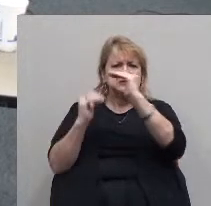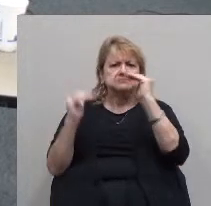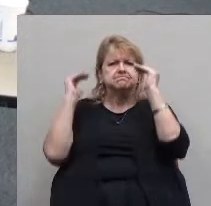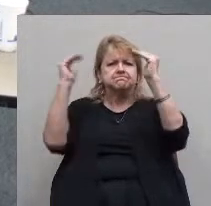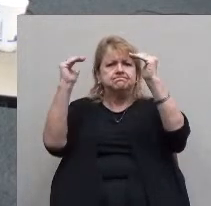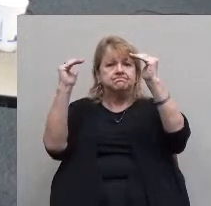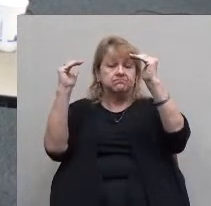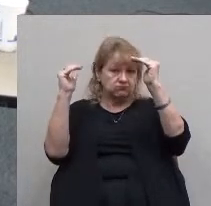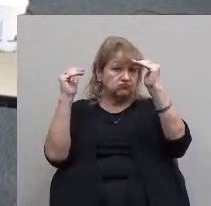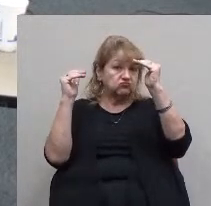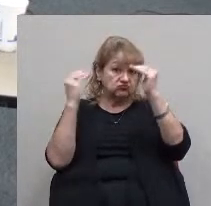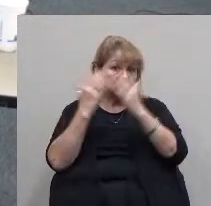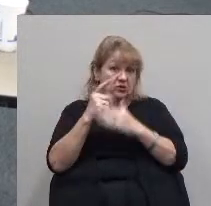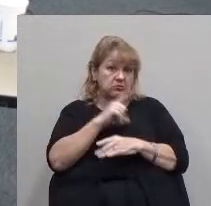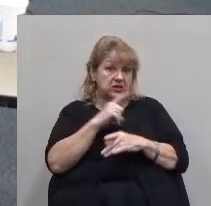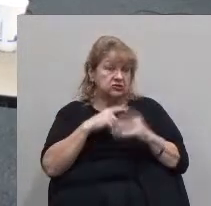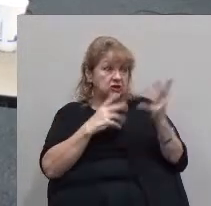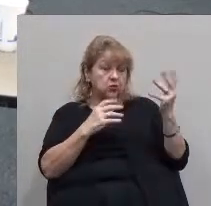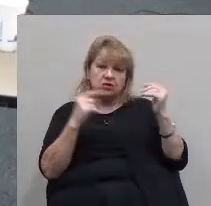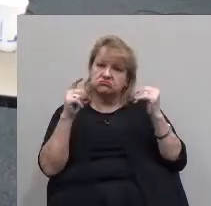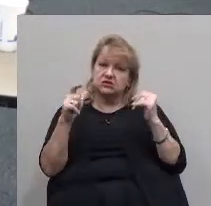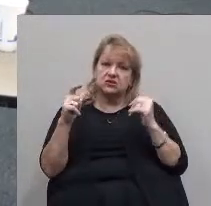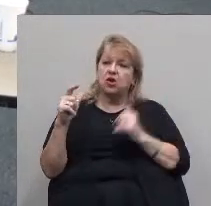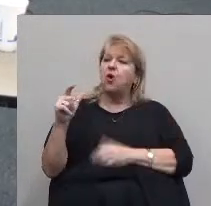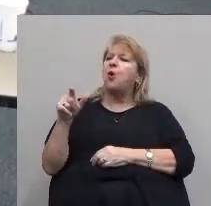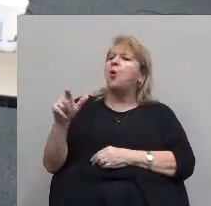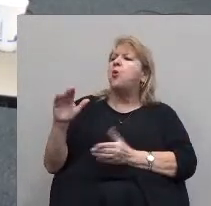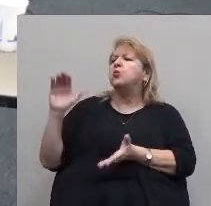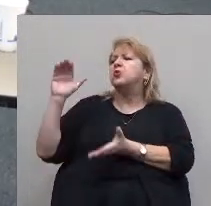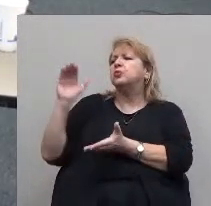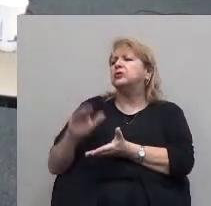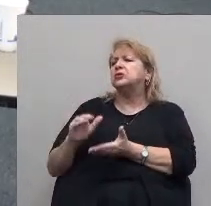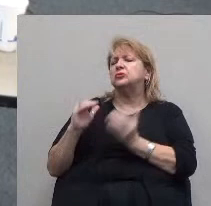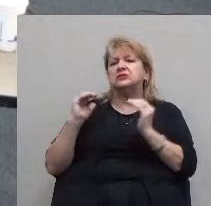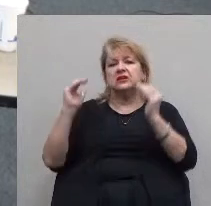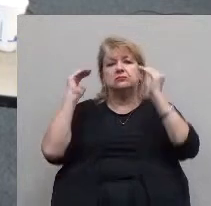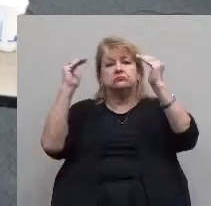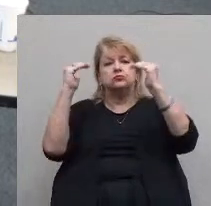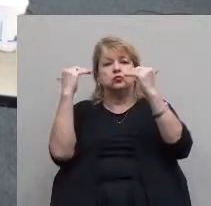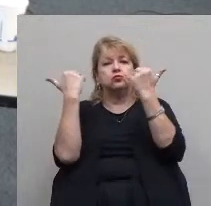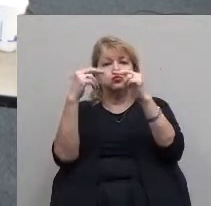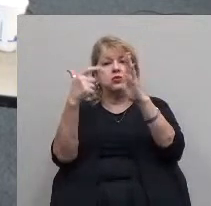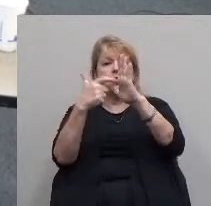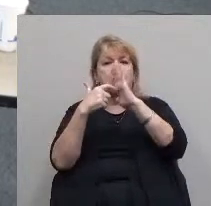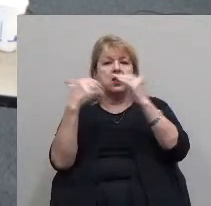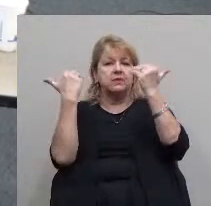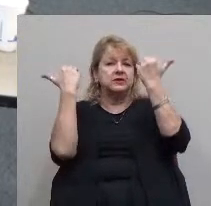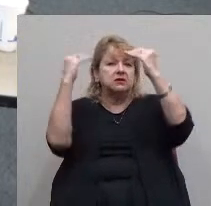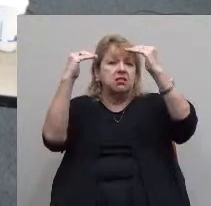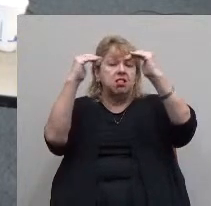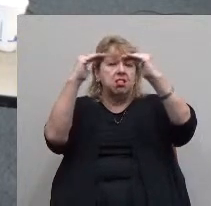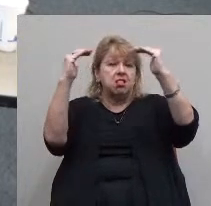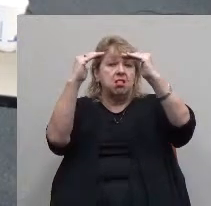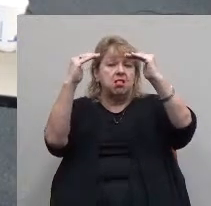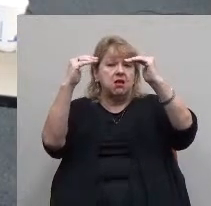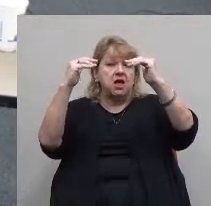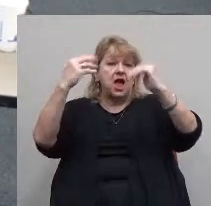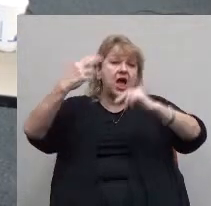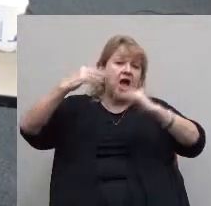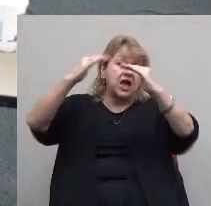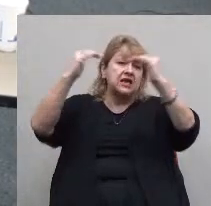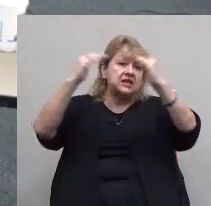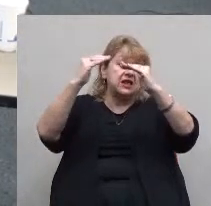there are folks who do have a feeling that we are reducing those. But overall, we see